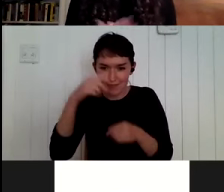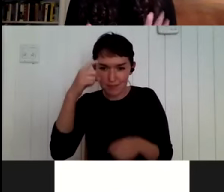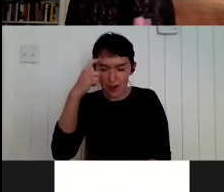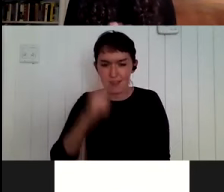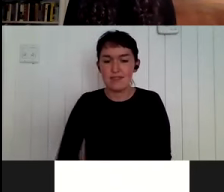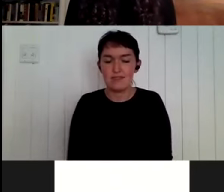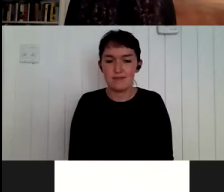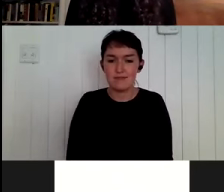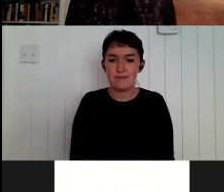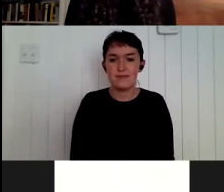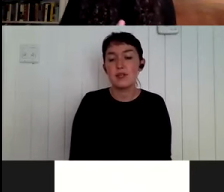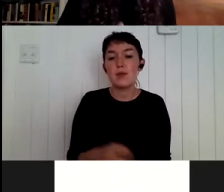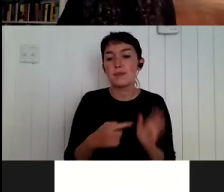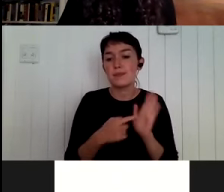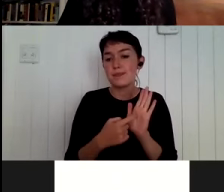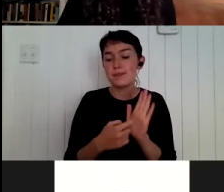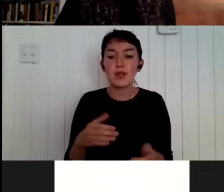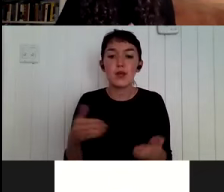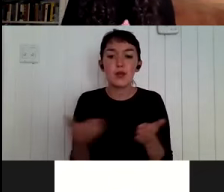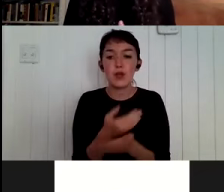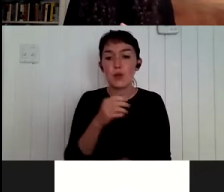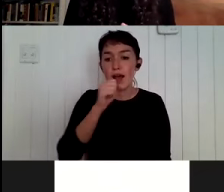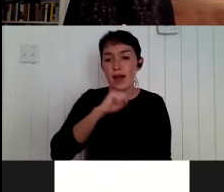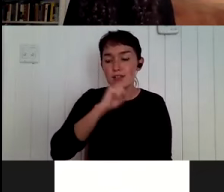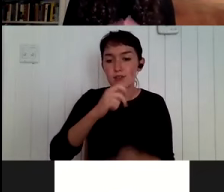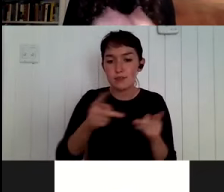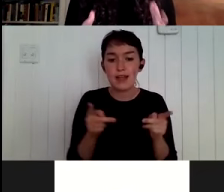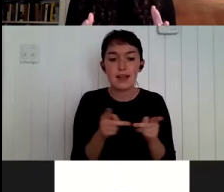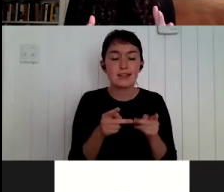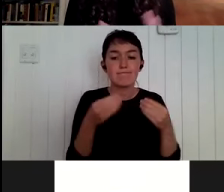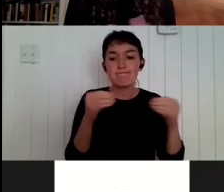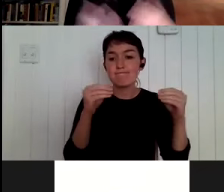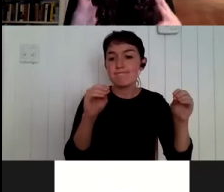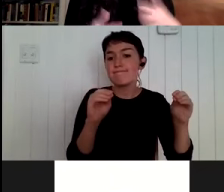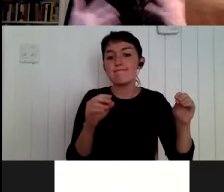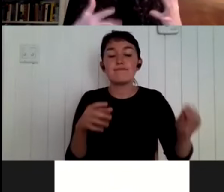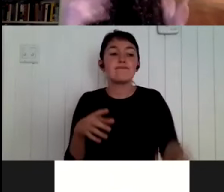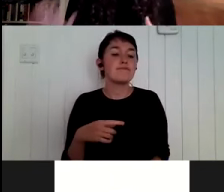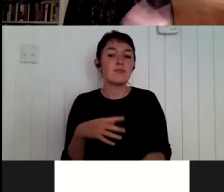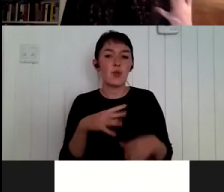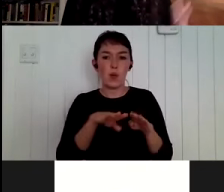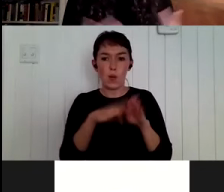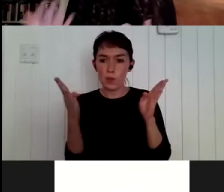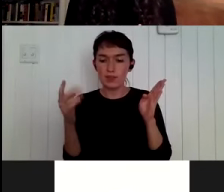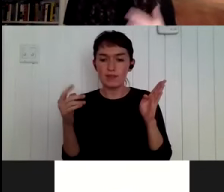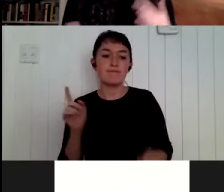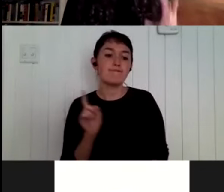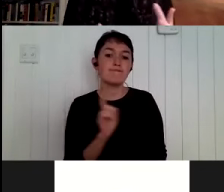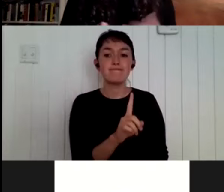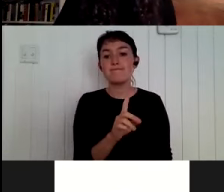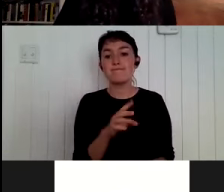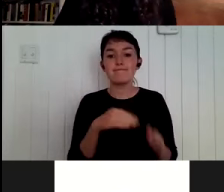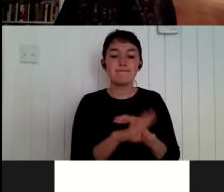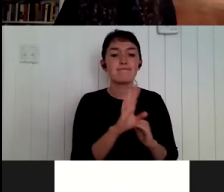say a new ice cream place just opened and you go and get a new flavor. This experience, again, made up of these sights and sounds and tastes